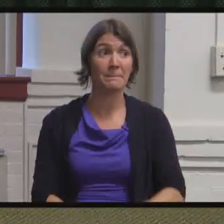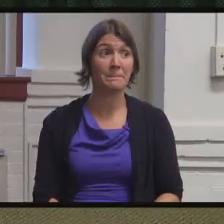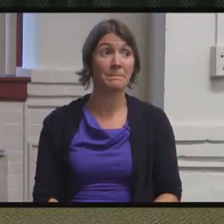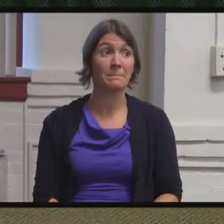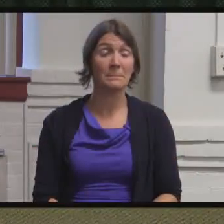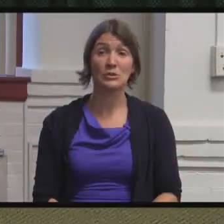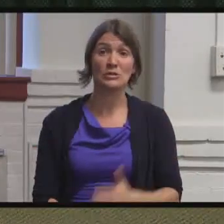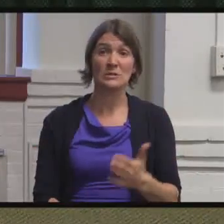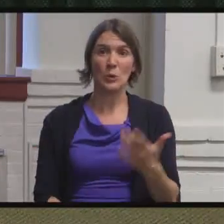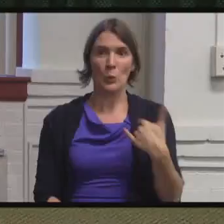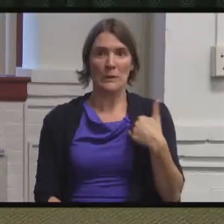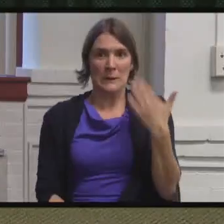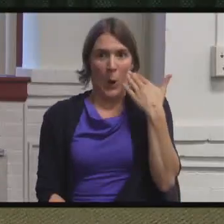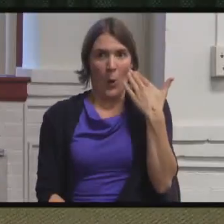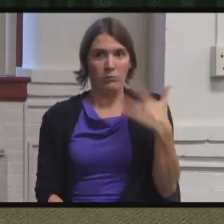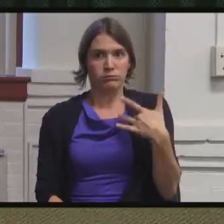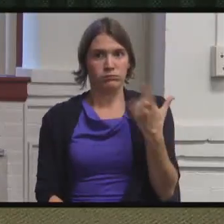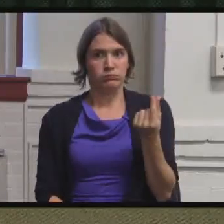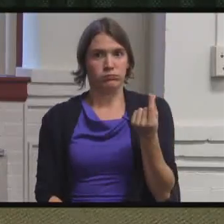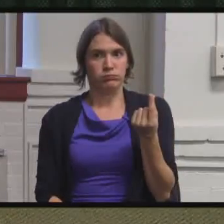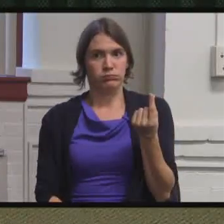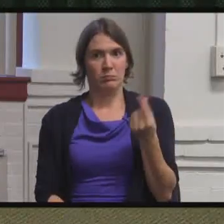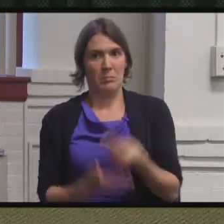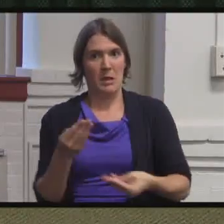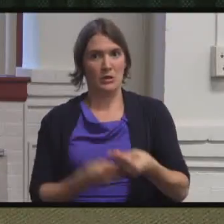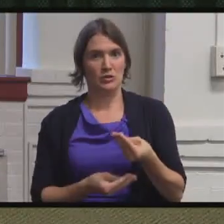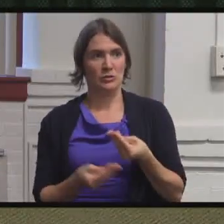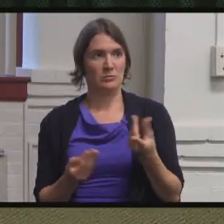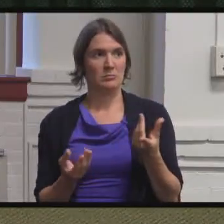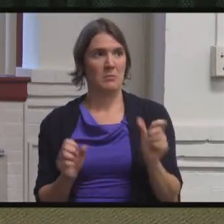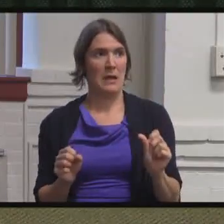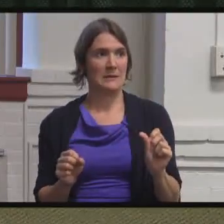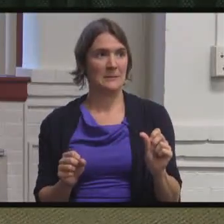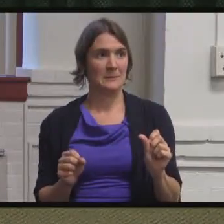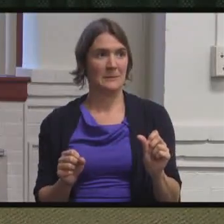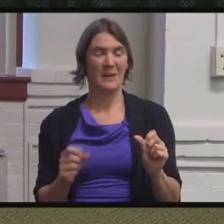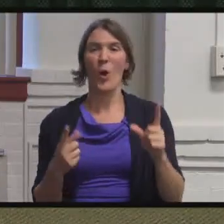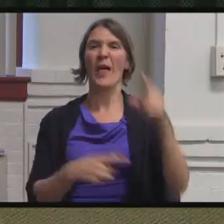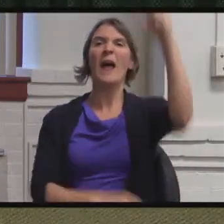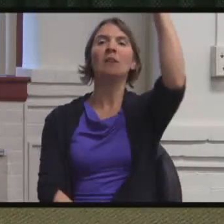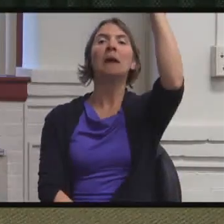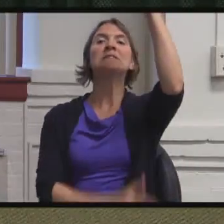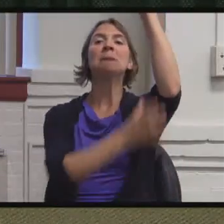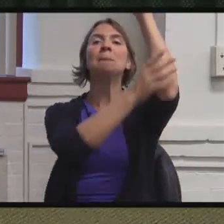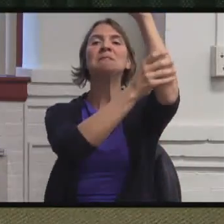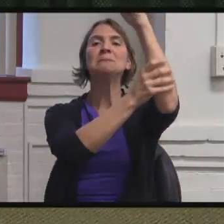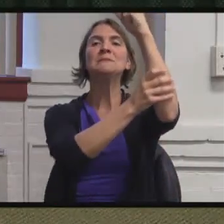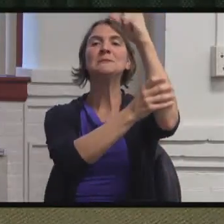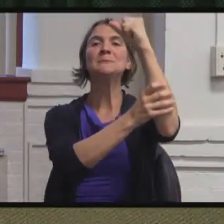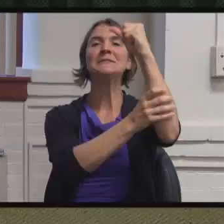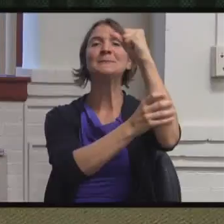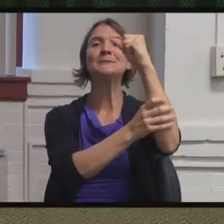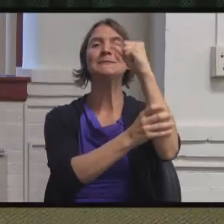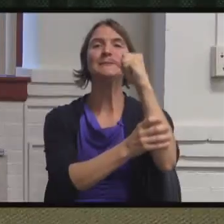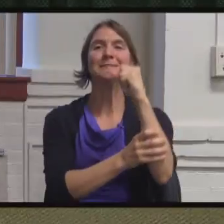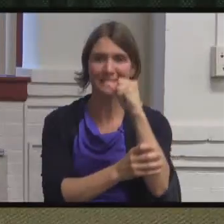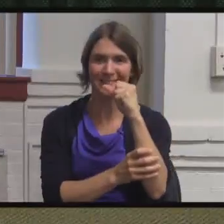Just to give us some idea of what we're looking at to have the yes.